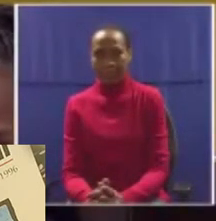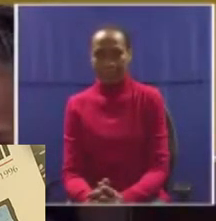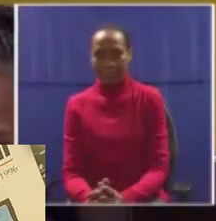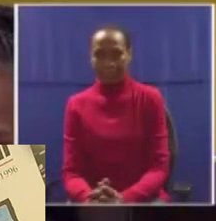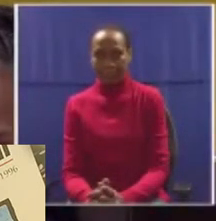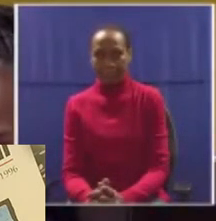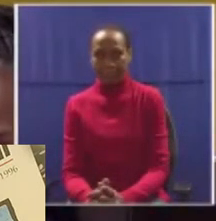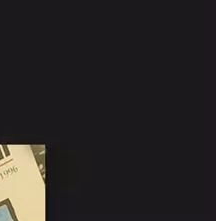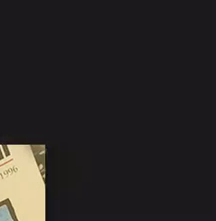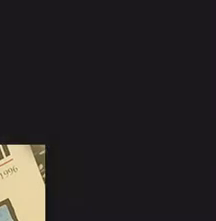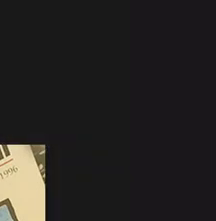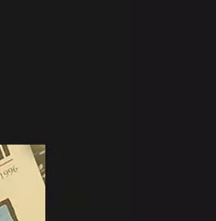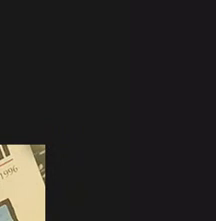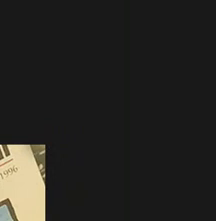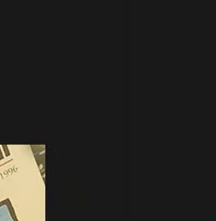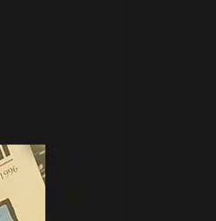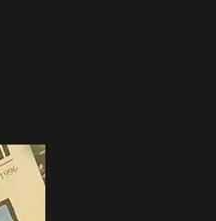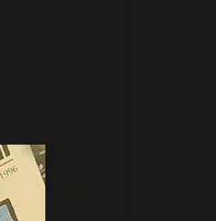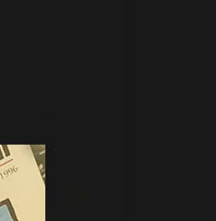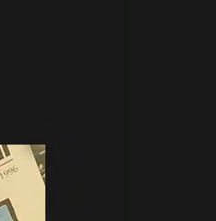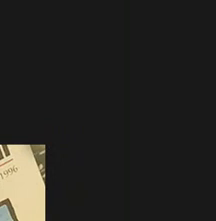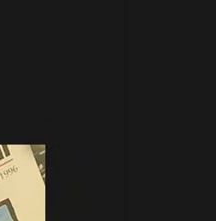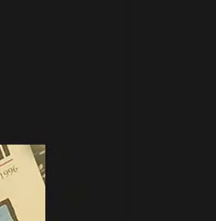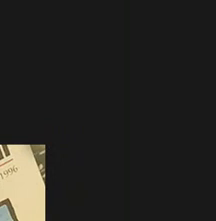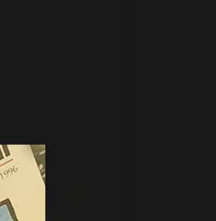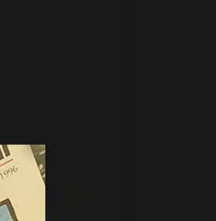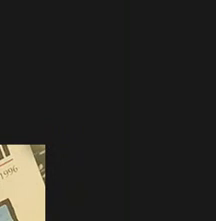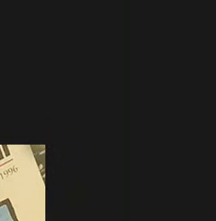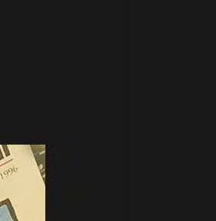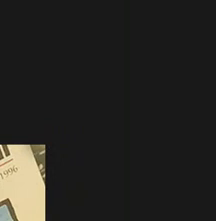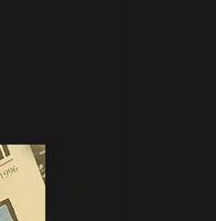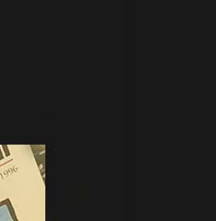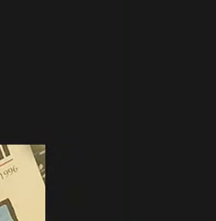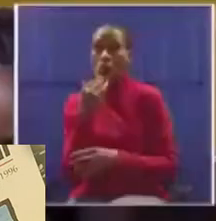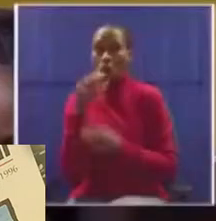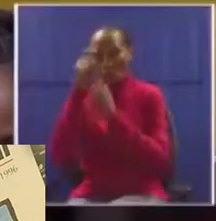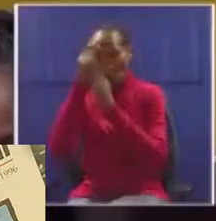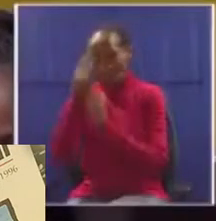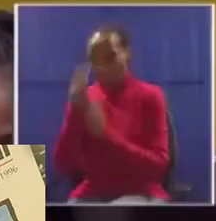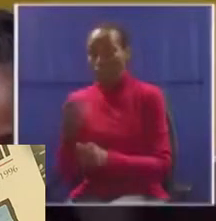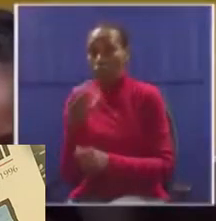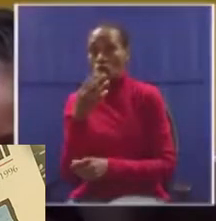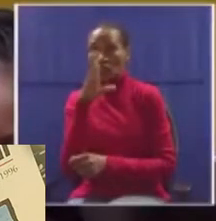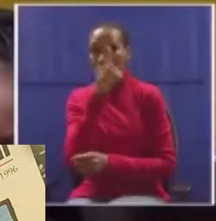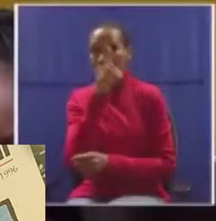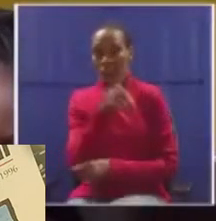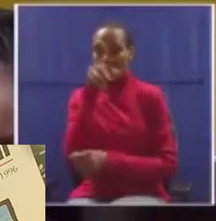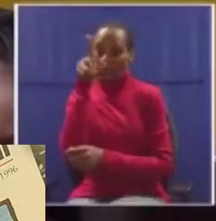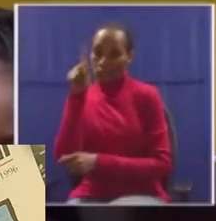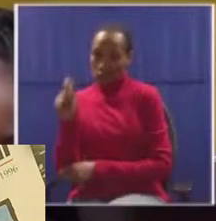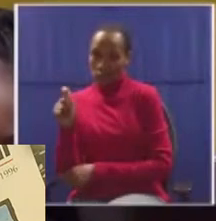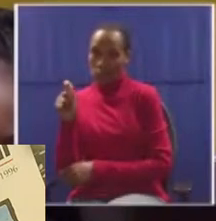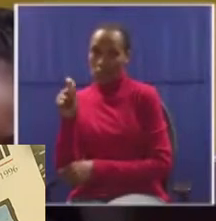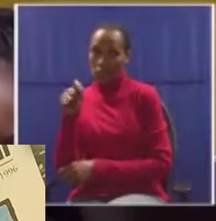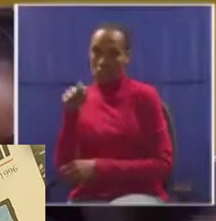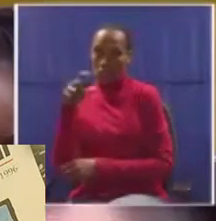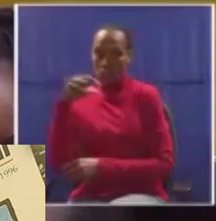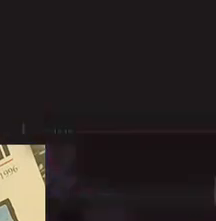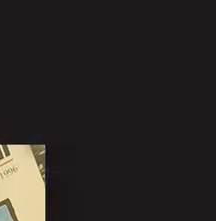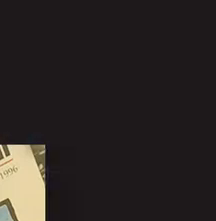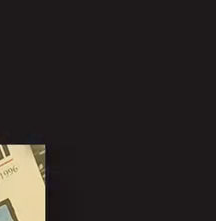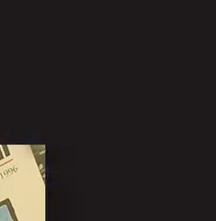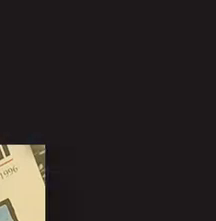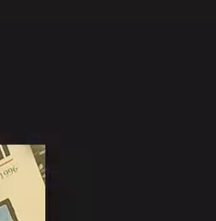list I now recognize the honorable GT George